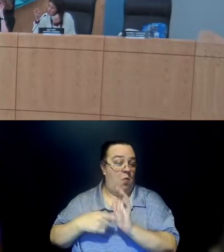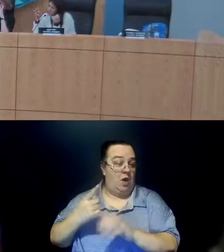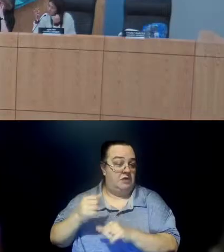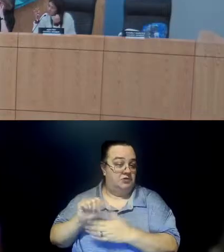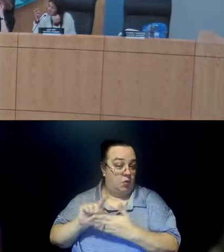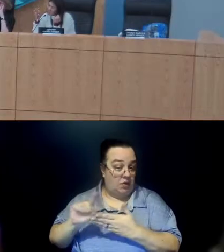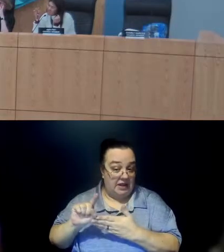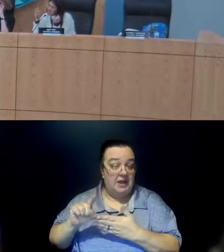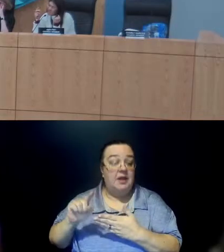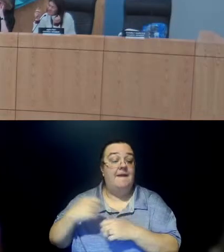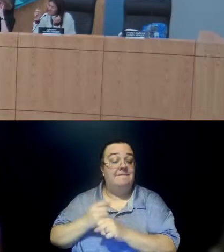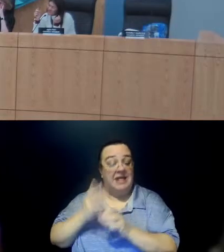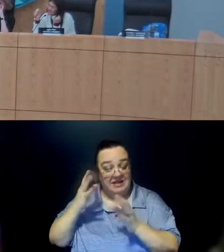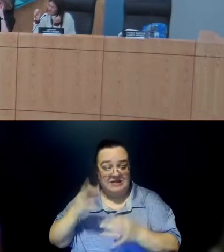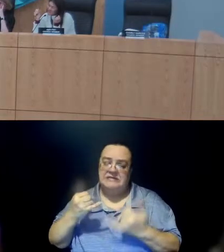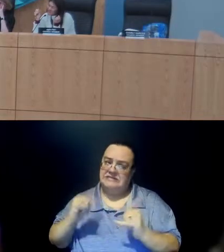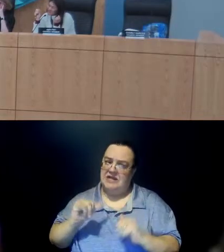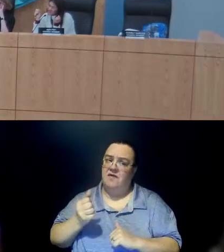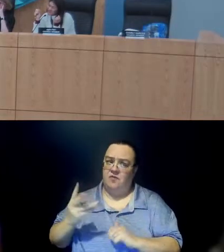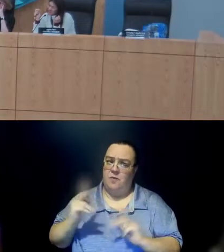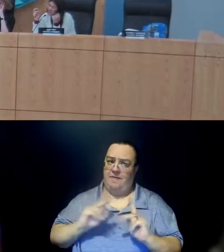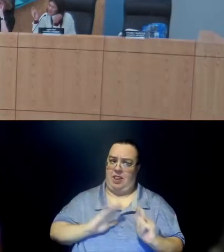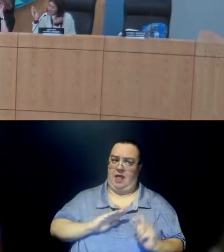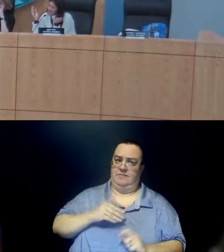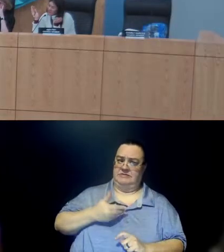people who are upset about it.